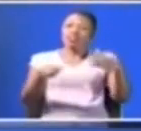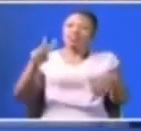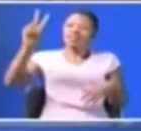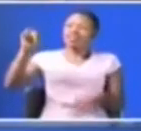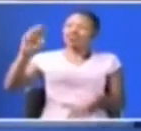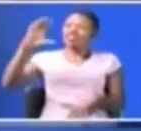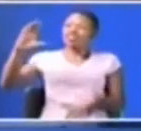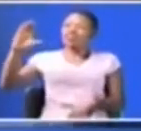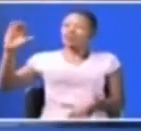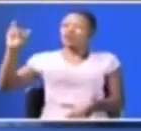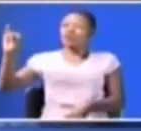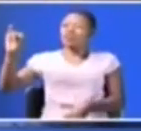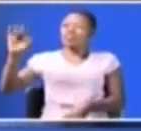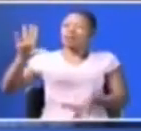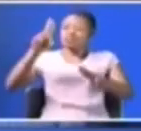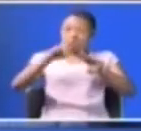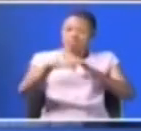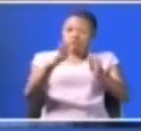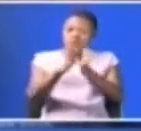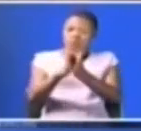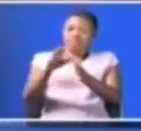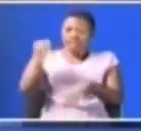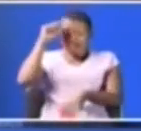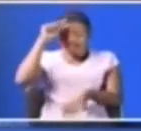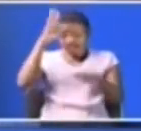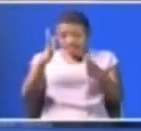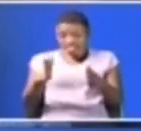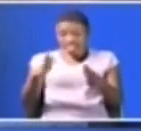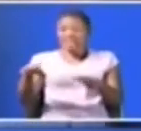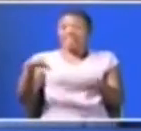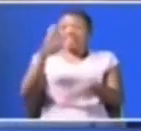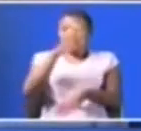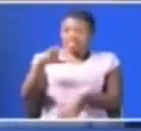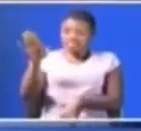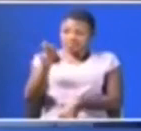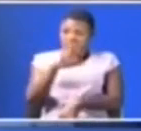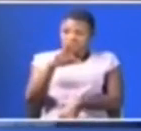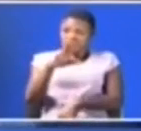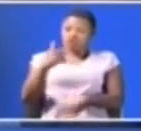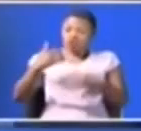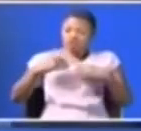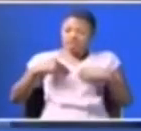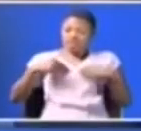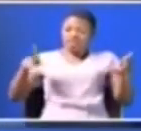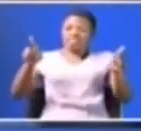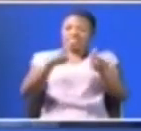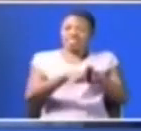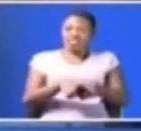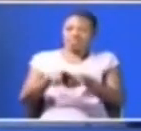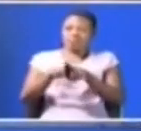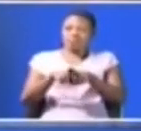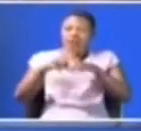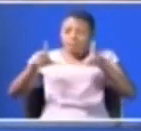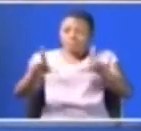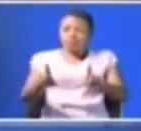National Chamber of Commerce, we are going to sit down with Council of Governors, the county assemblies, so that we can pass a uniform distribution permit